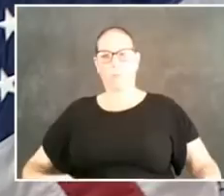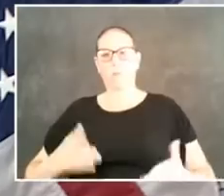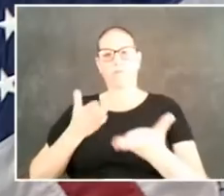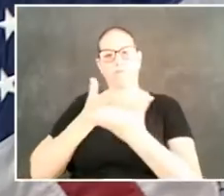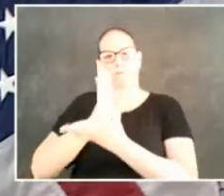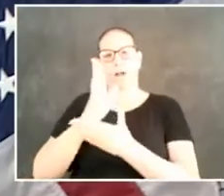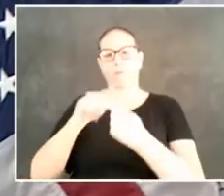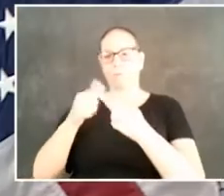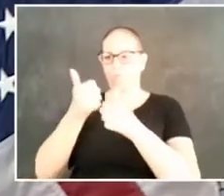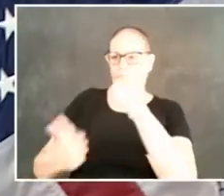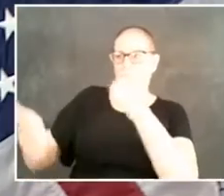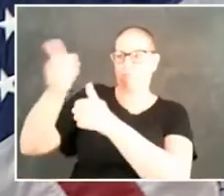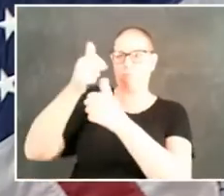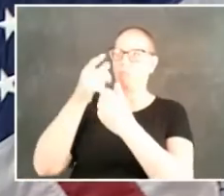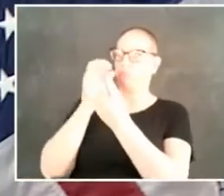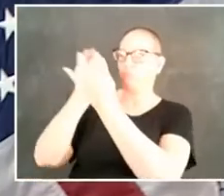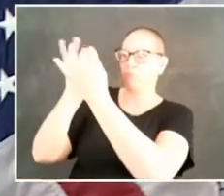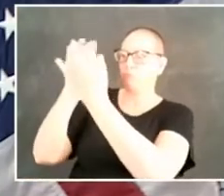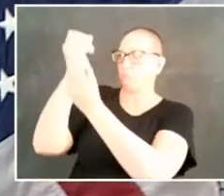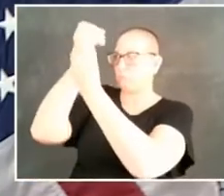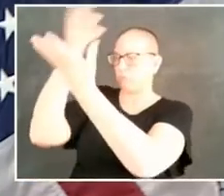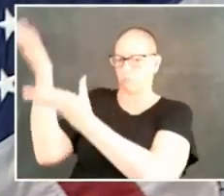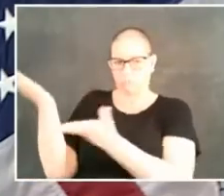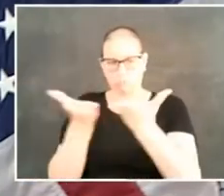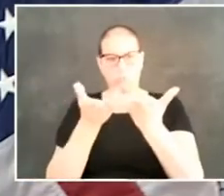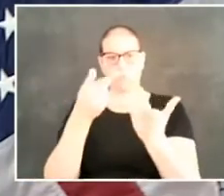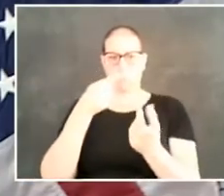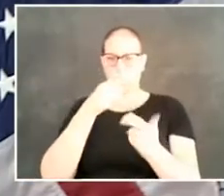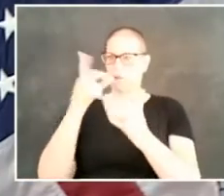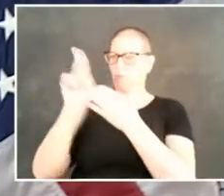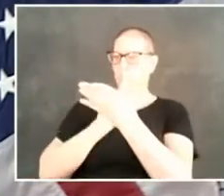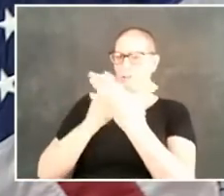begin. Next is Shant from the Daily News.